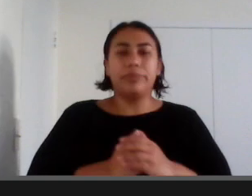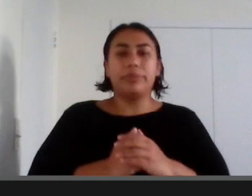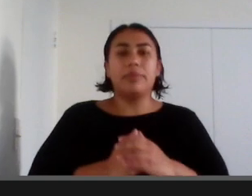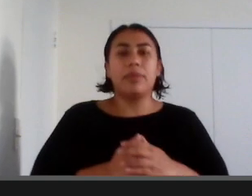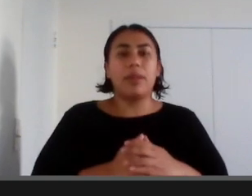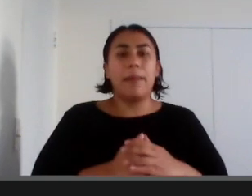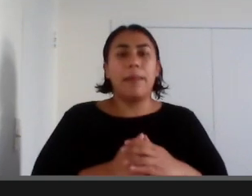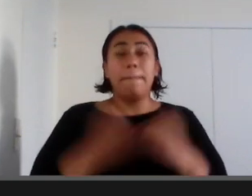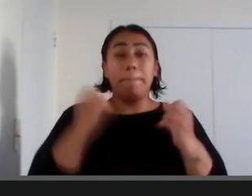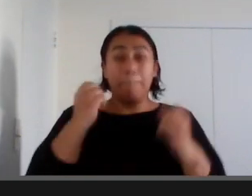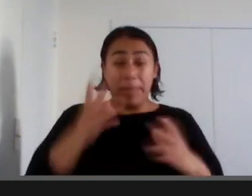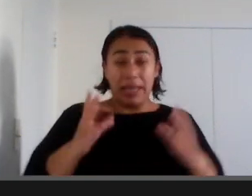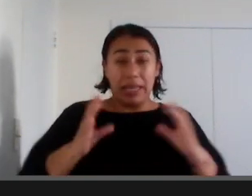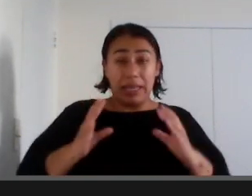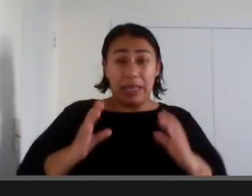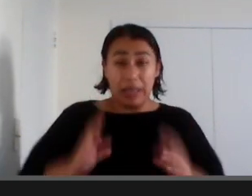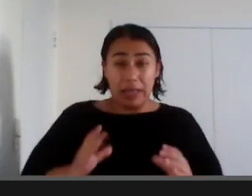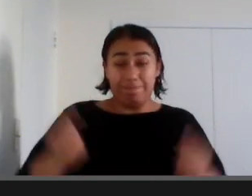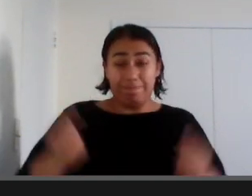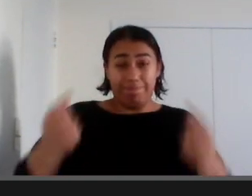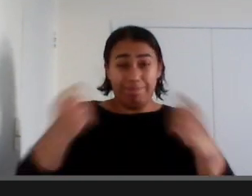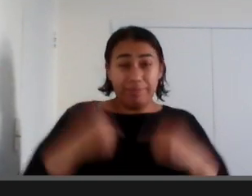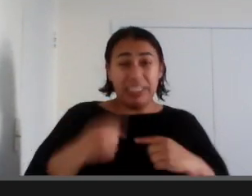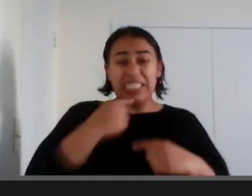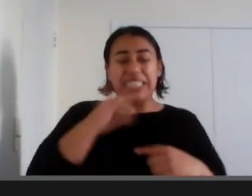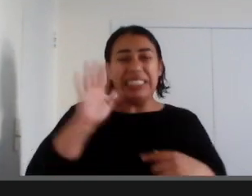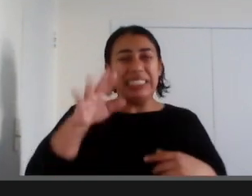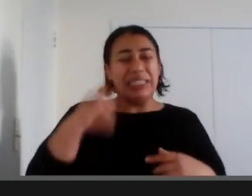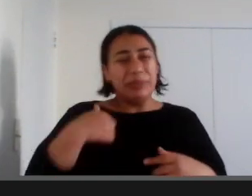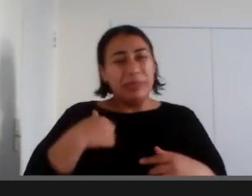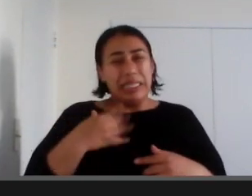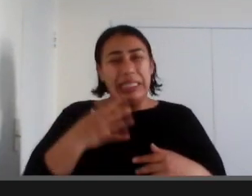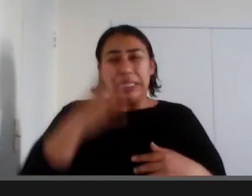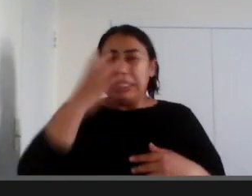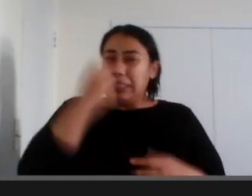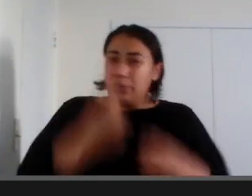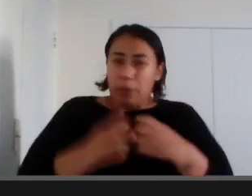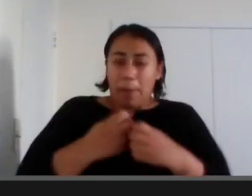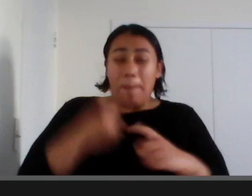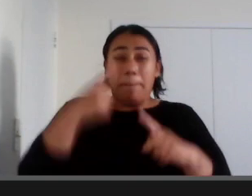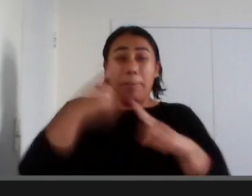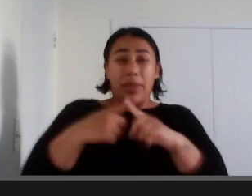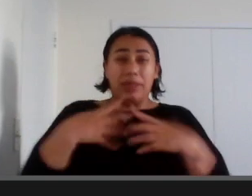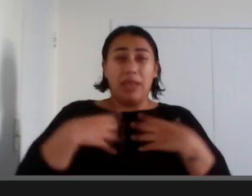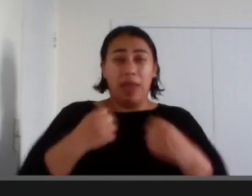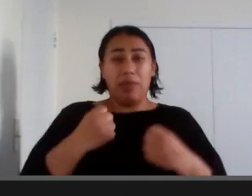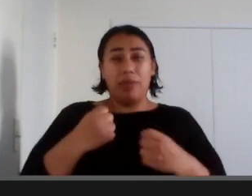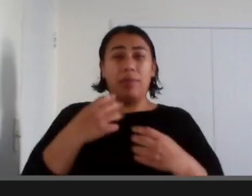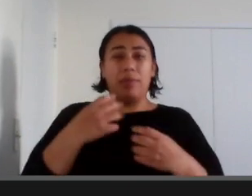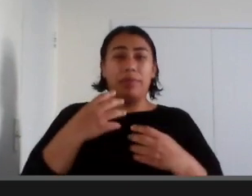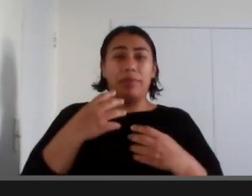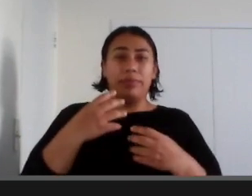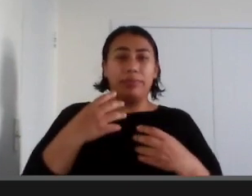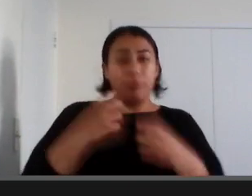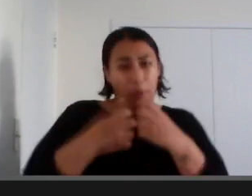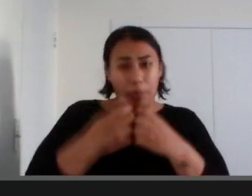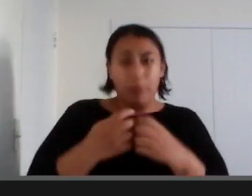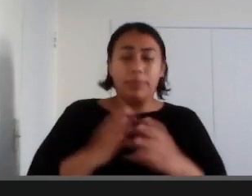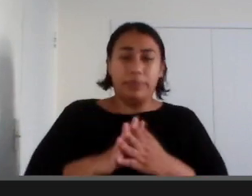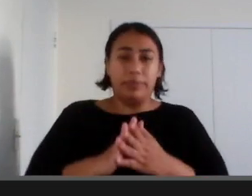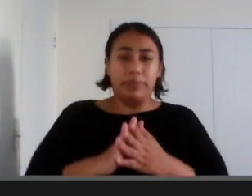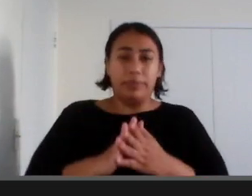often complain of sleep disturbance as a part of their medical condition, and for some, it is a primary reason for their visit. There